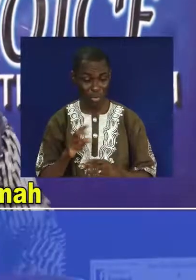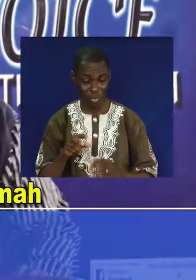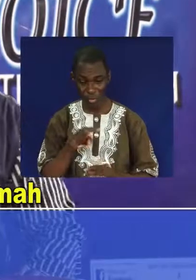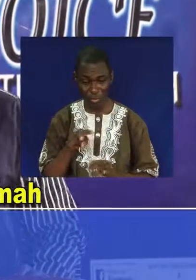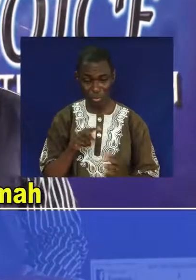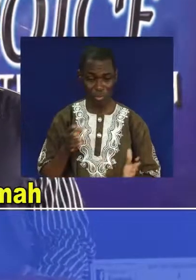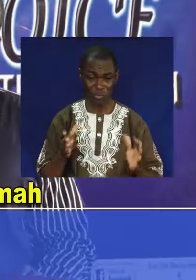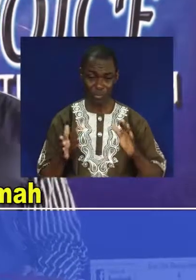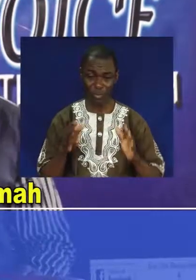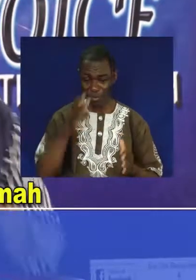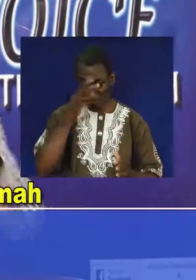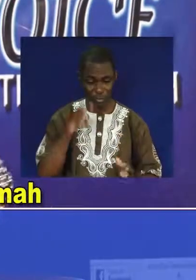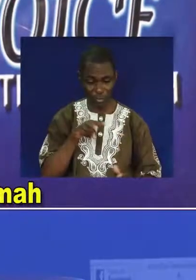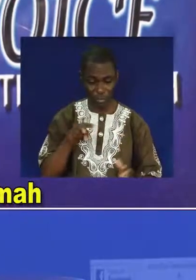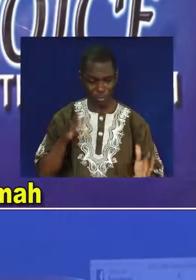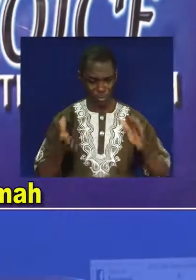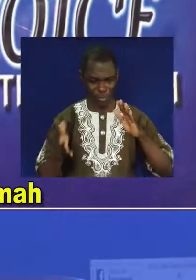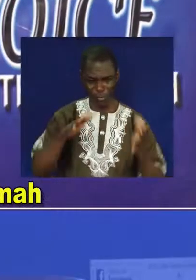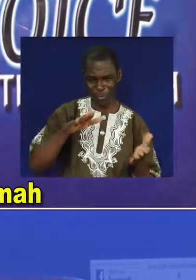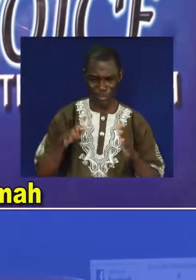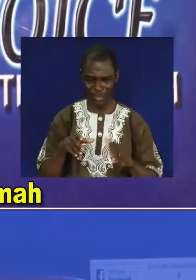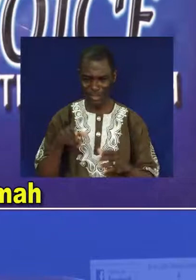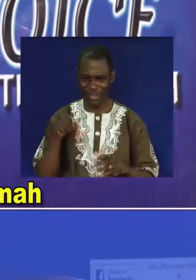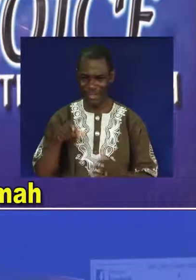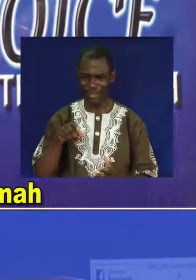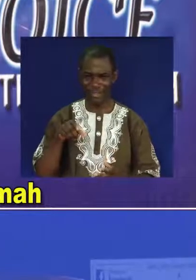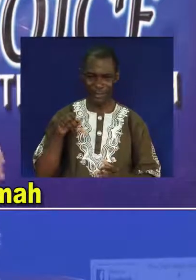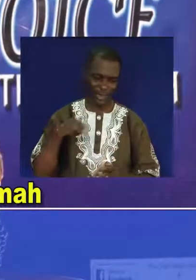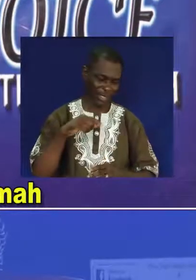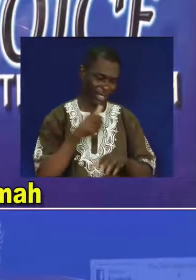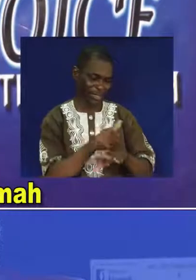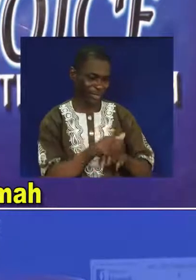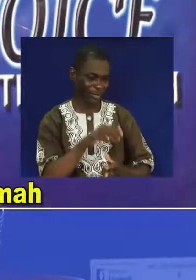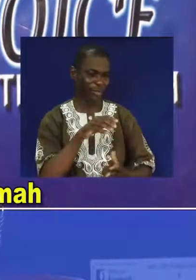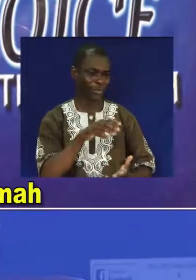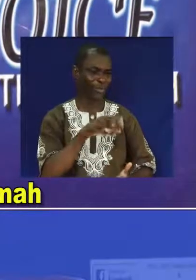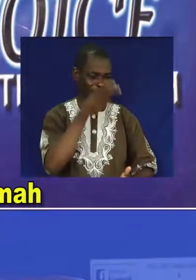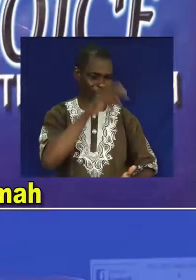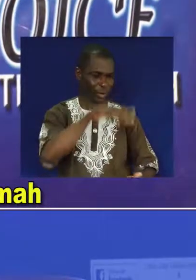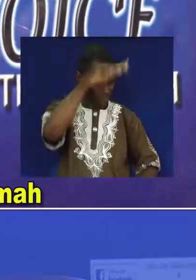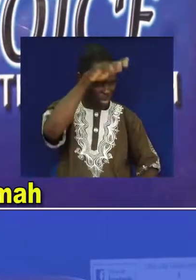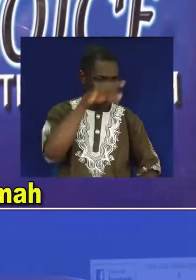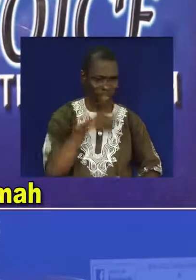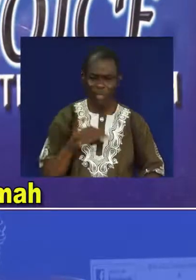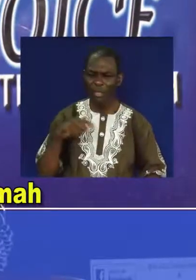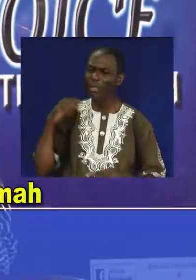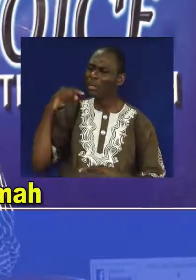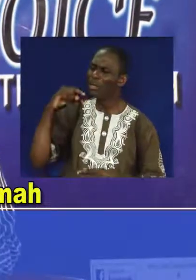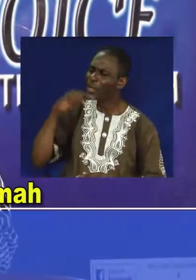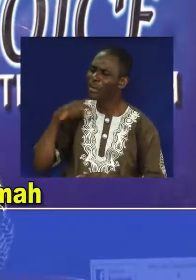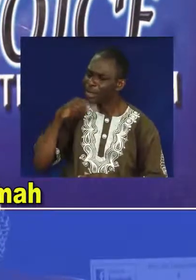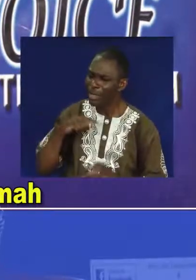aka papa won yo misika no zasika nke betumi ahwe nipa pi kwa yet